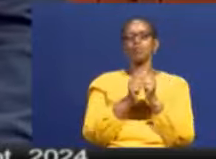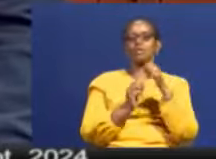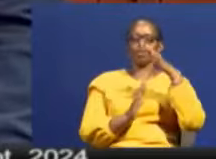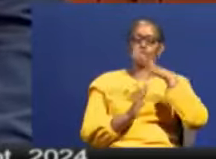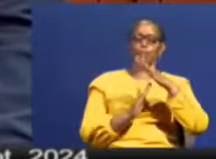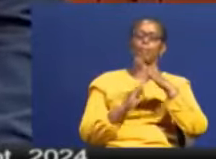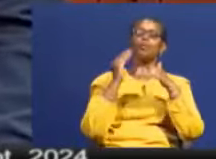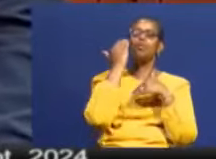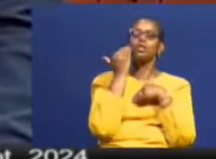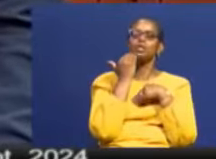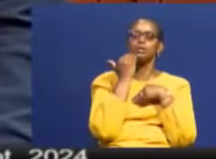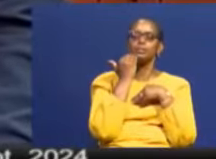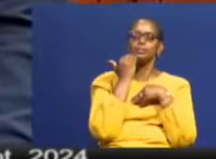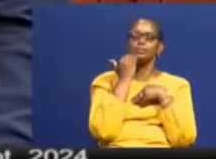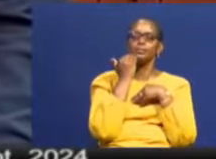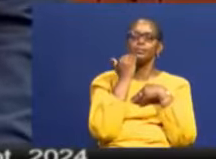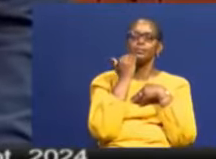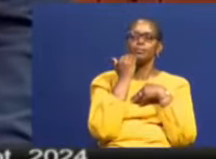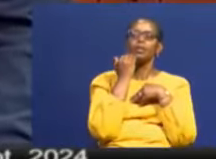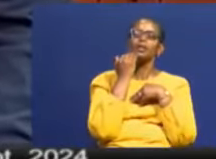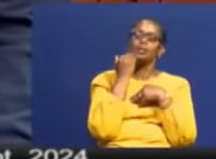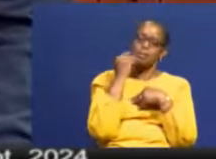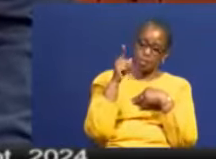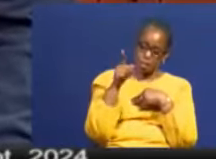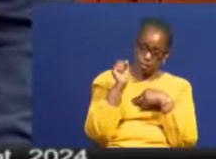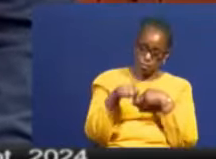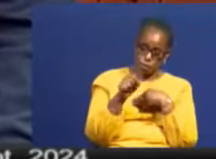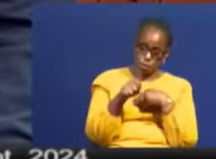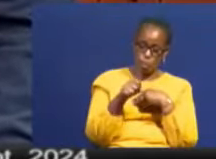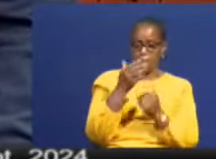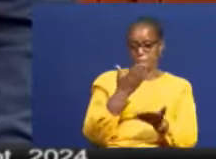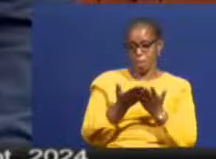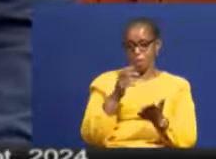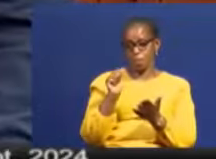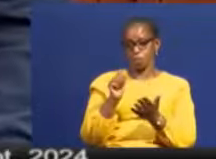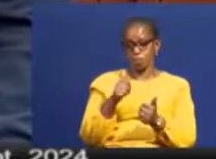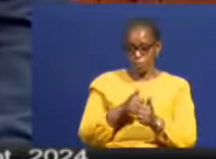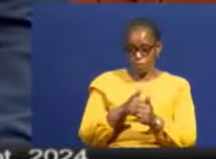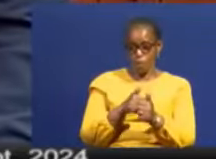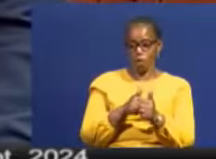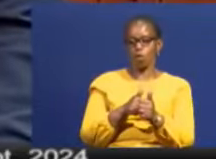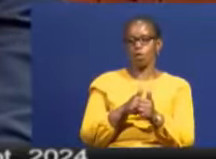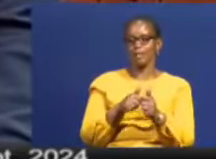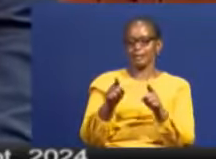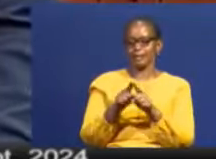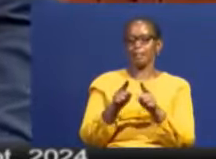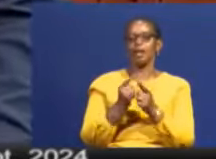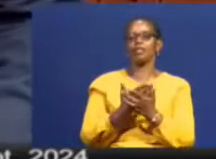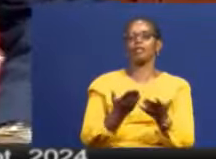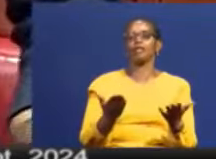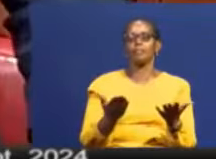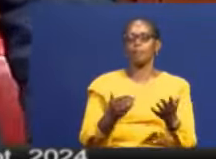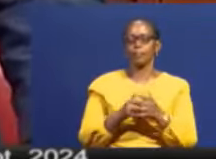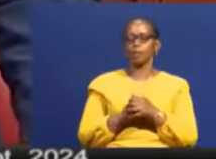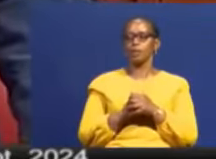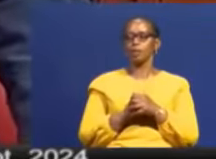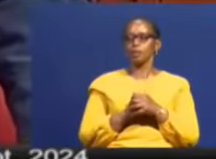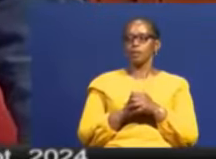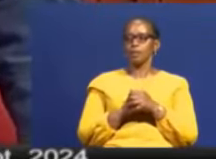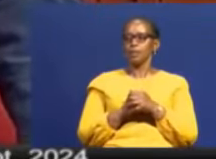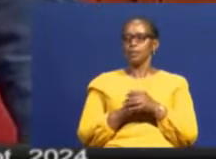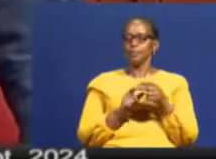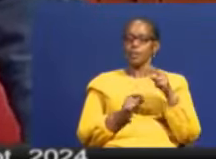Supreme Court then agreed with the High Court. It is quite possible that we might follow a similar trajectory on this matter. Madam Speaker,